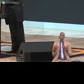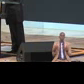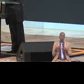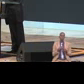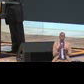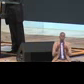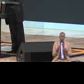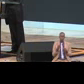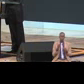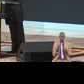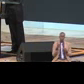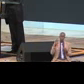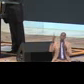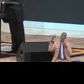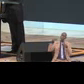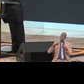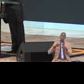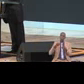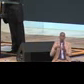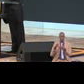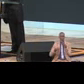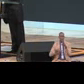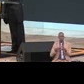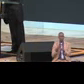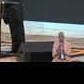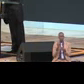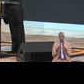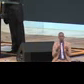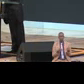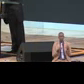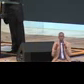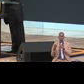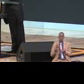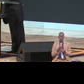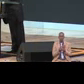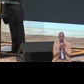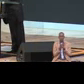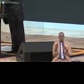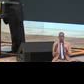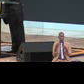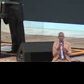to this world to set us free. And Lord, we